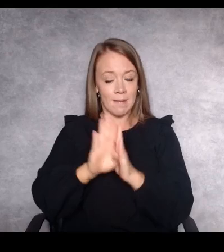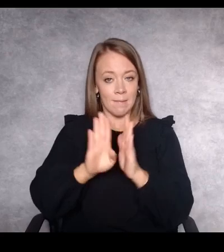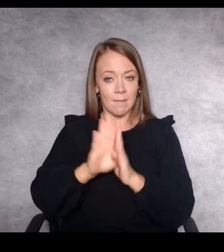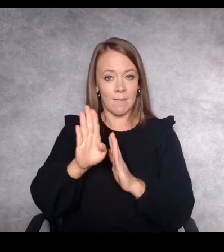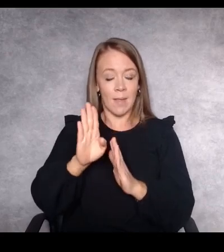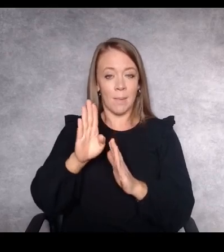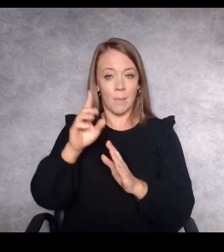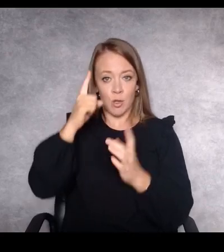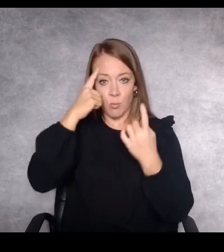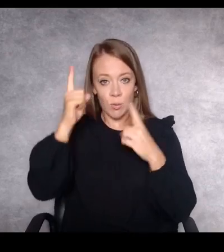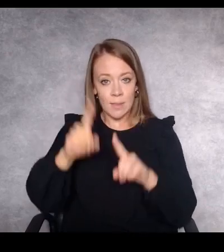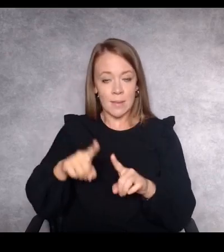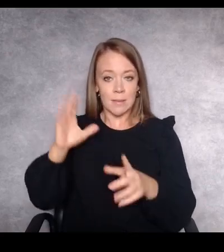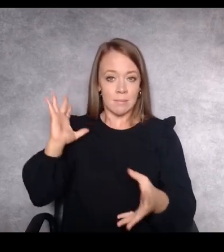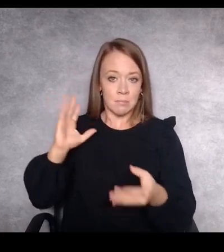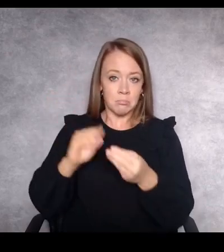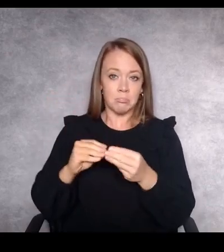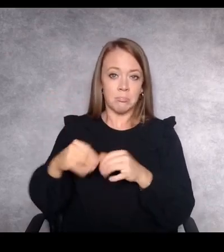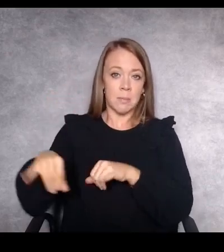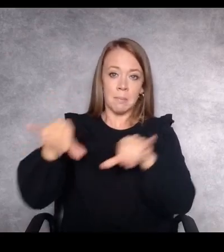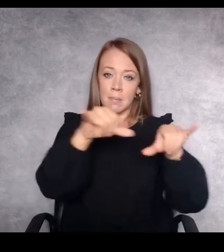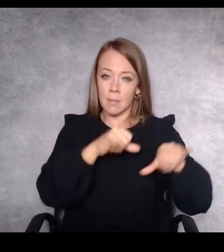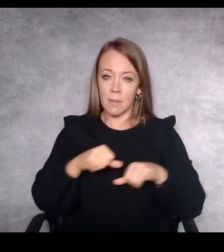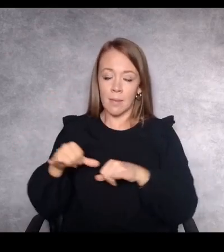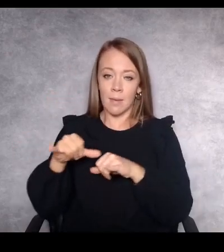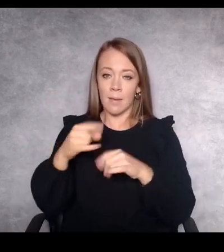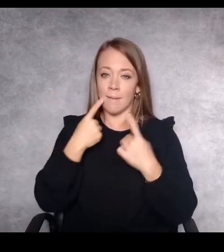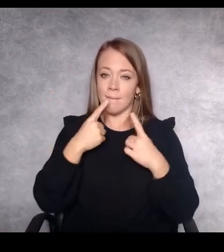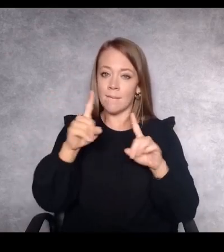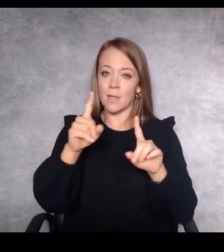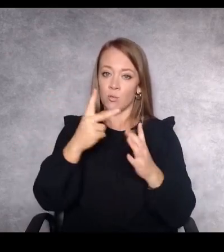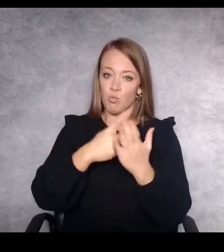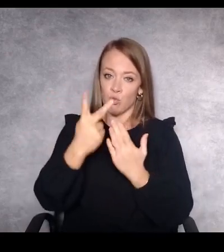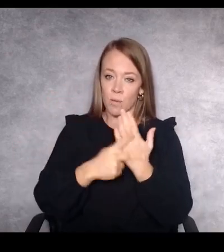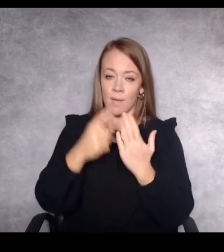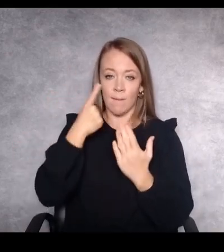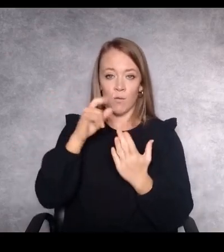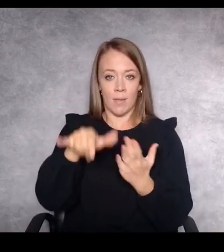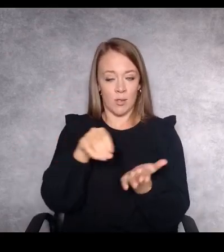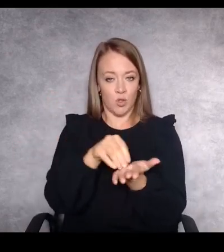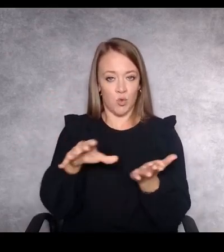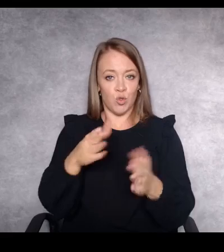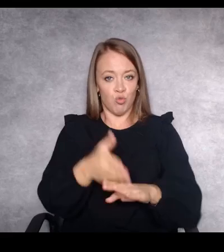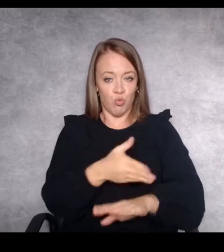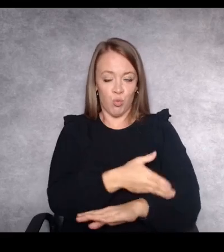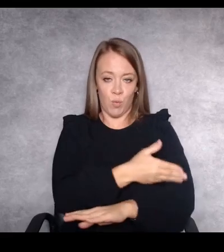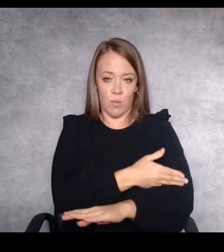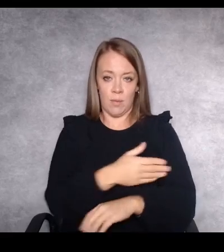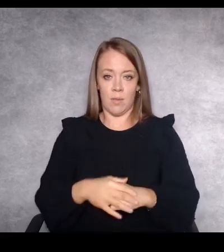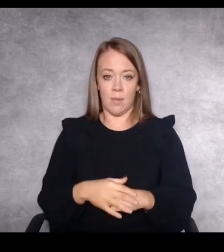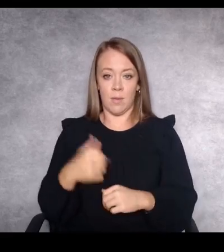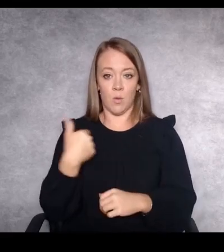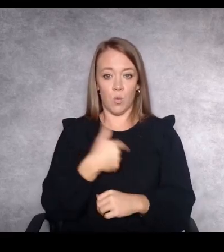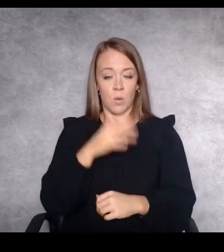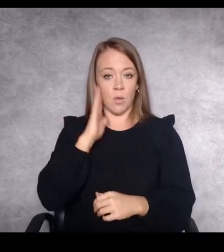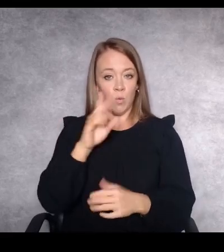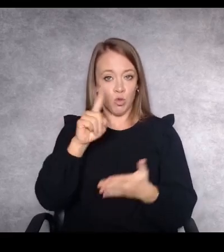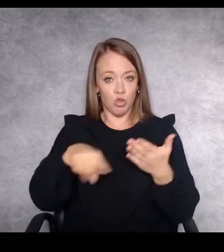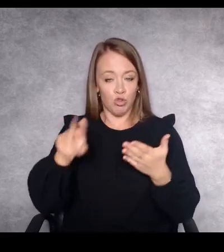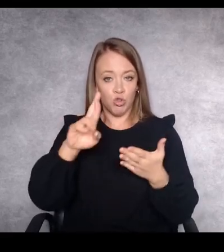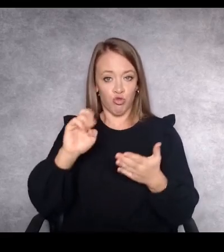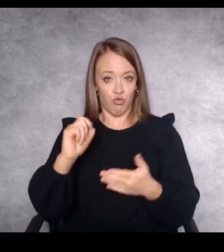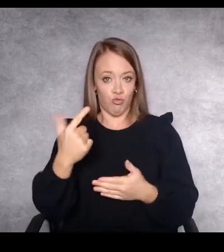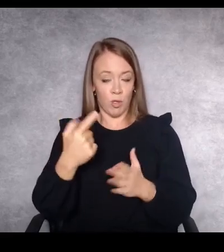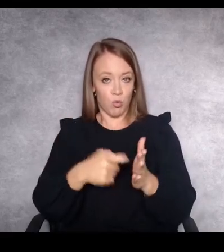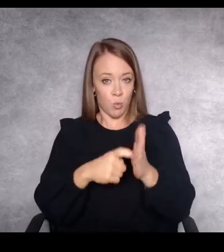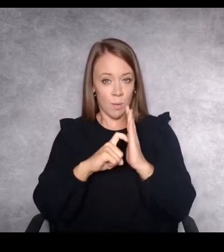consistent, compliant, and effective program ensuring student growth. Specifically, we will look at regulatory requirements